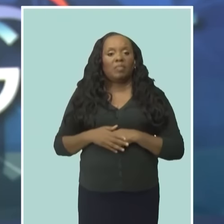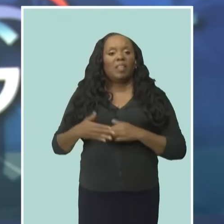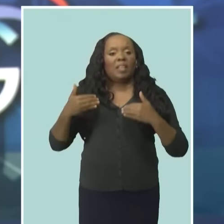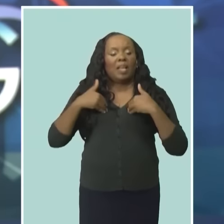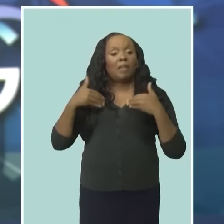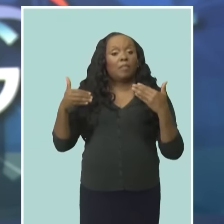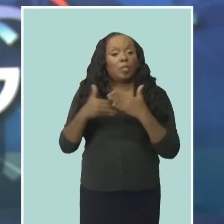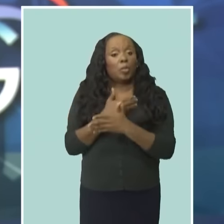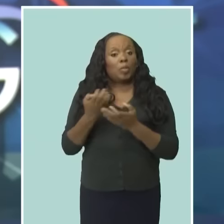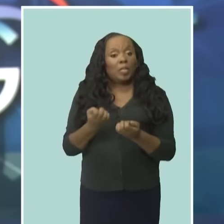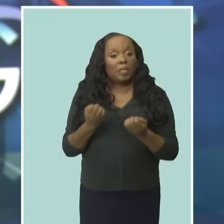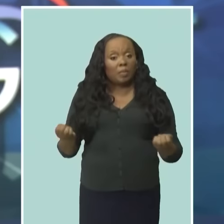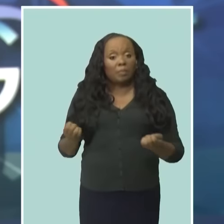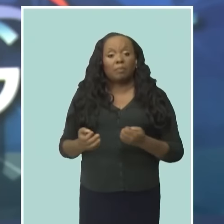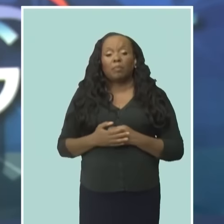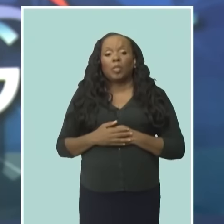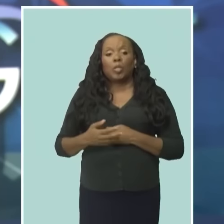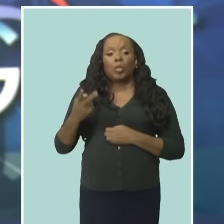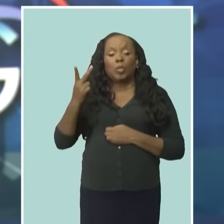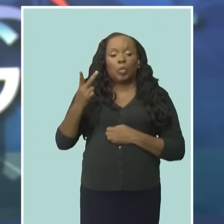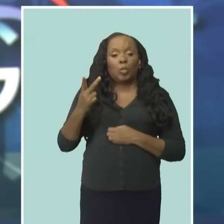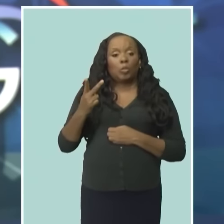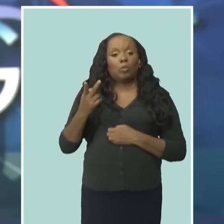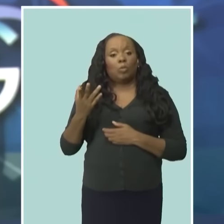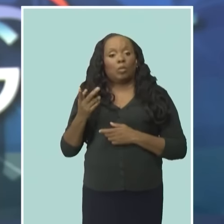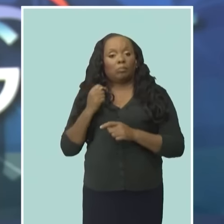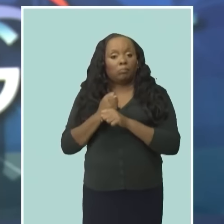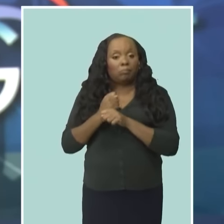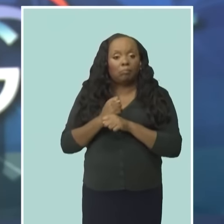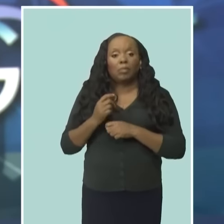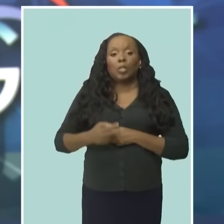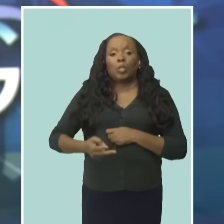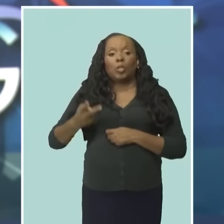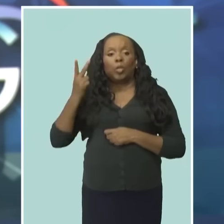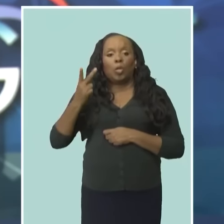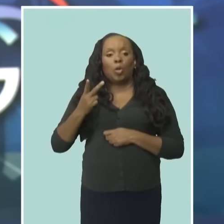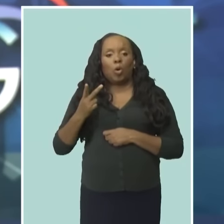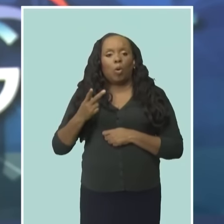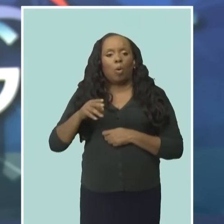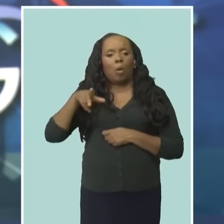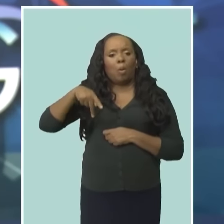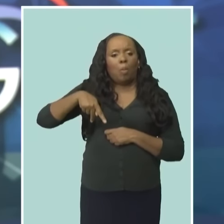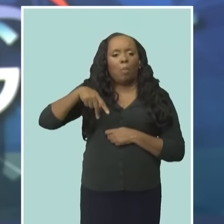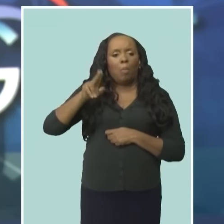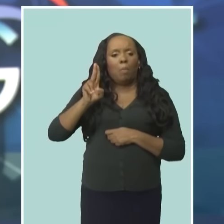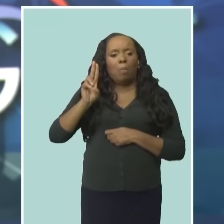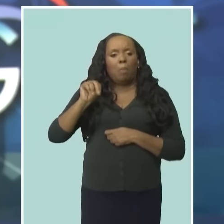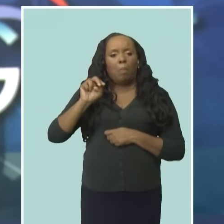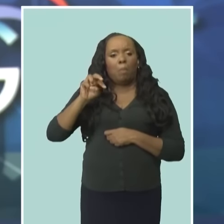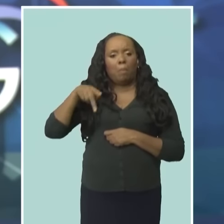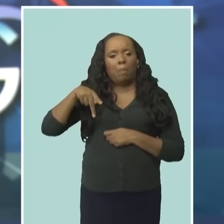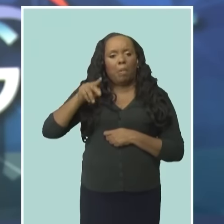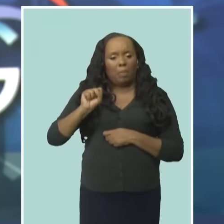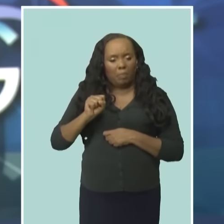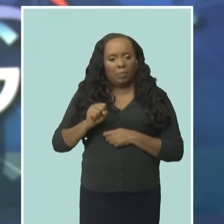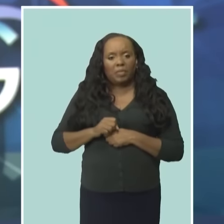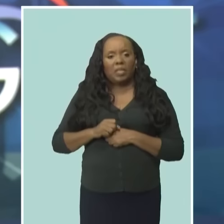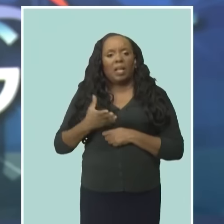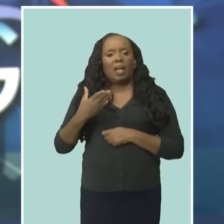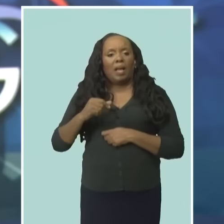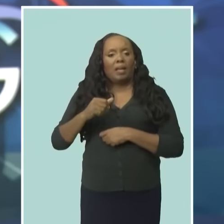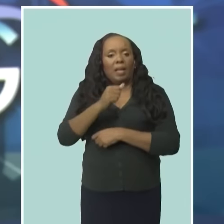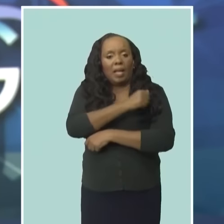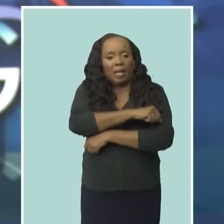fire tenders, 2 high-powered trash pumps, and a fully outfitted ambulance, the service is better equipped to handle